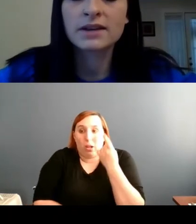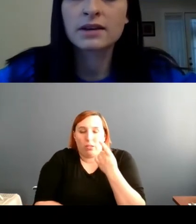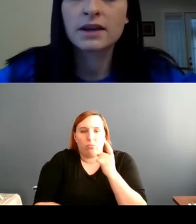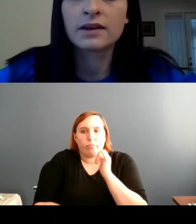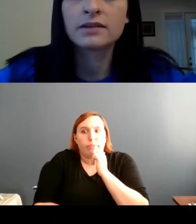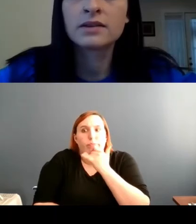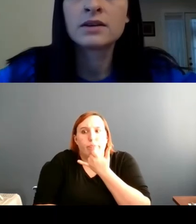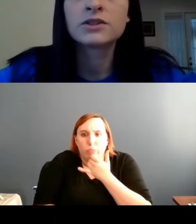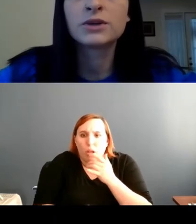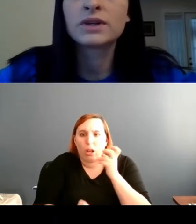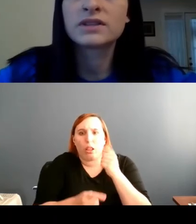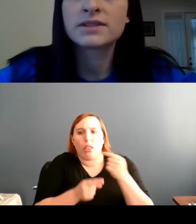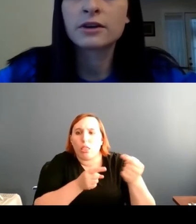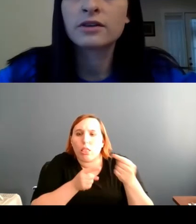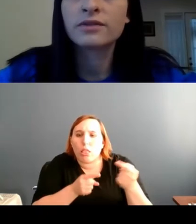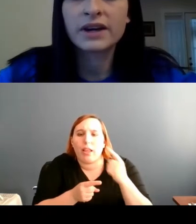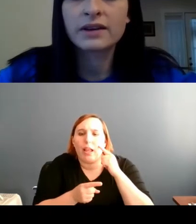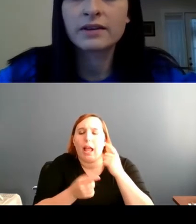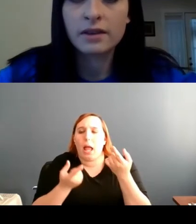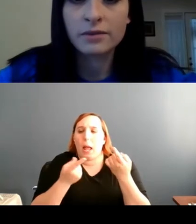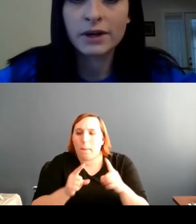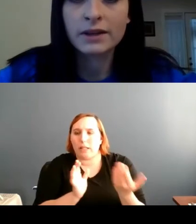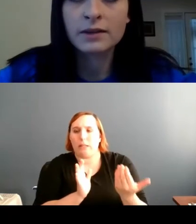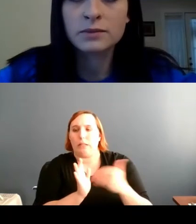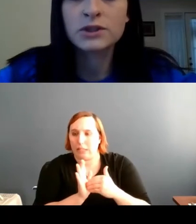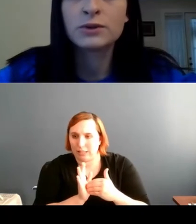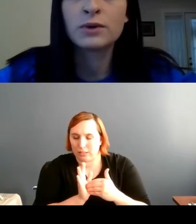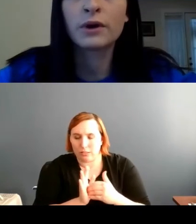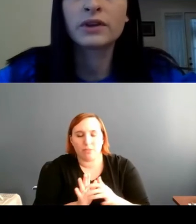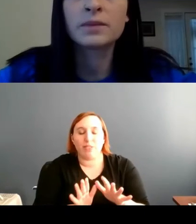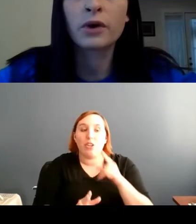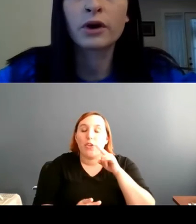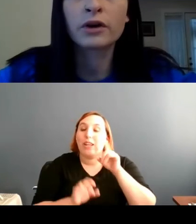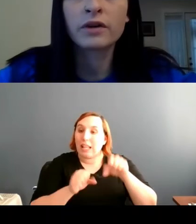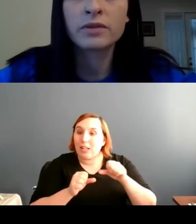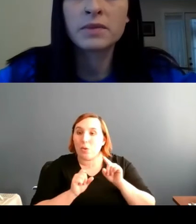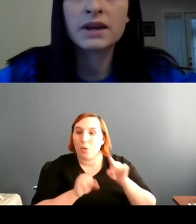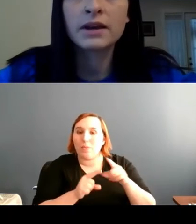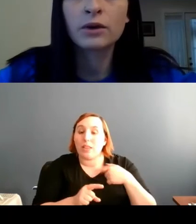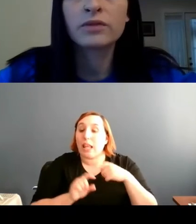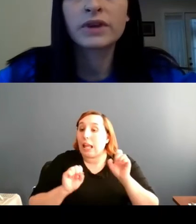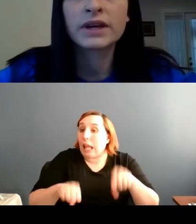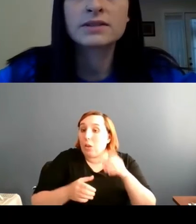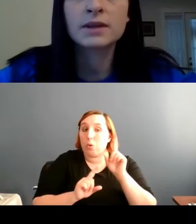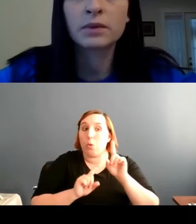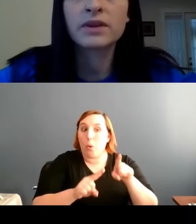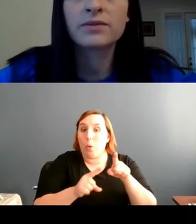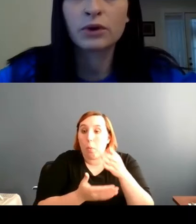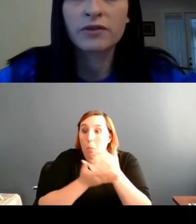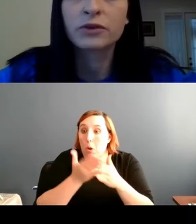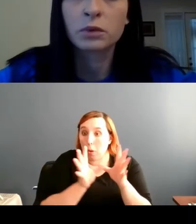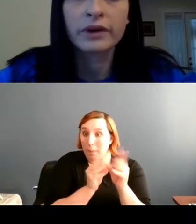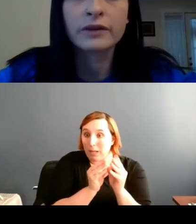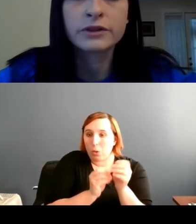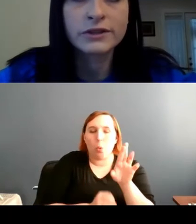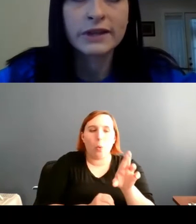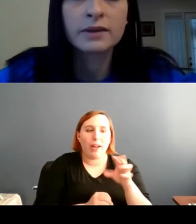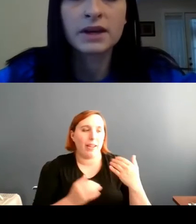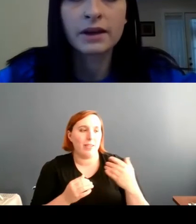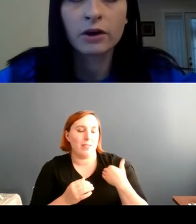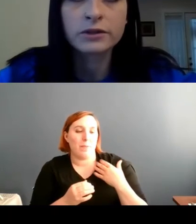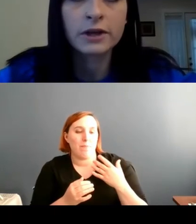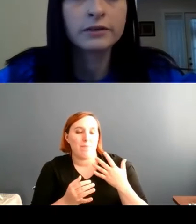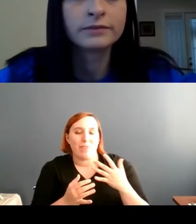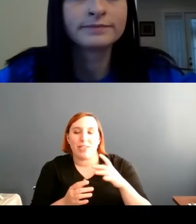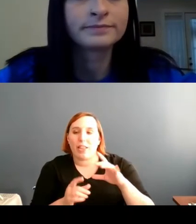from attending again. So you would consider inviting them to only part of the meeting or inviting someone they feel comfortable around to attend